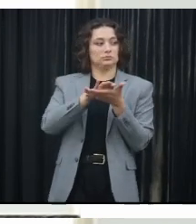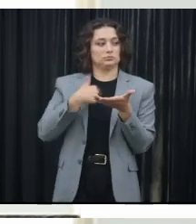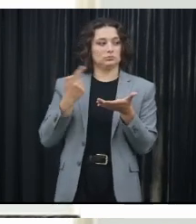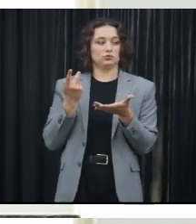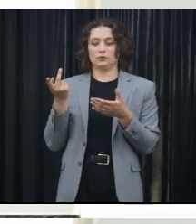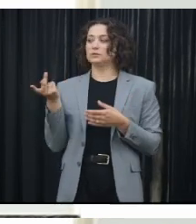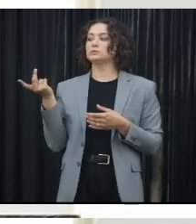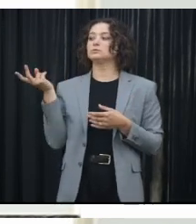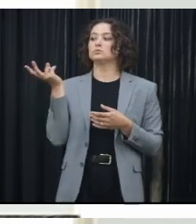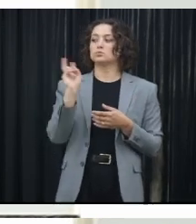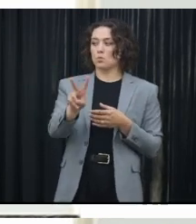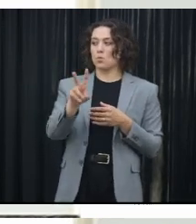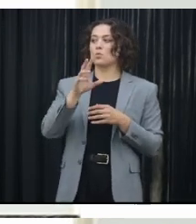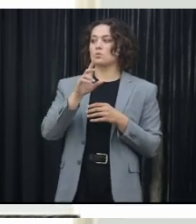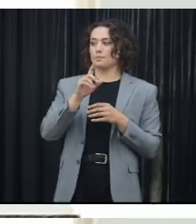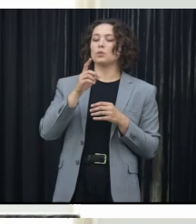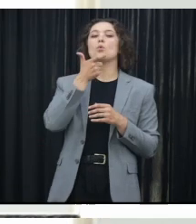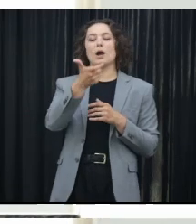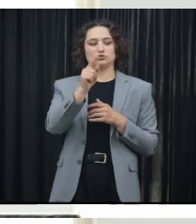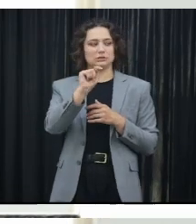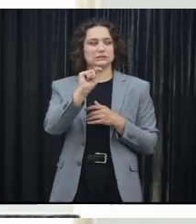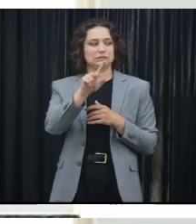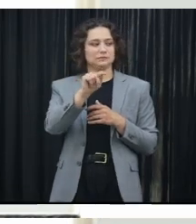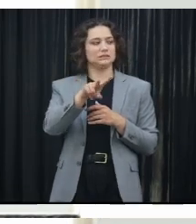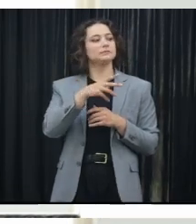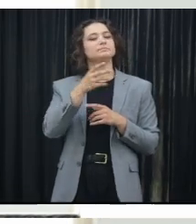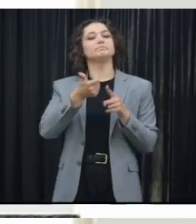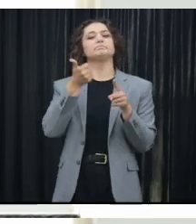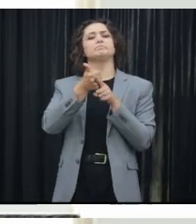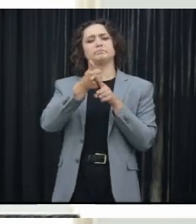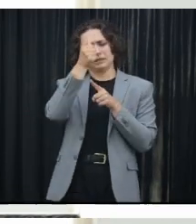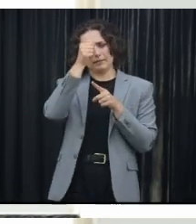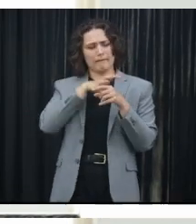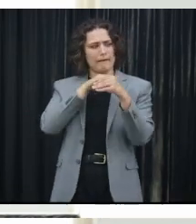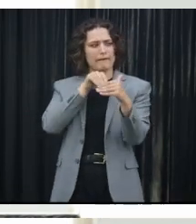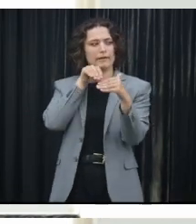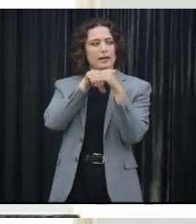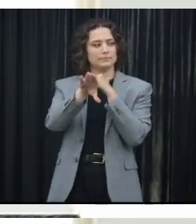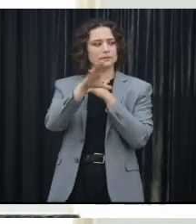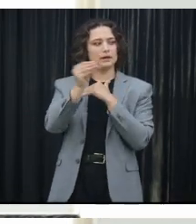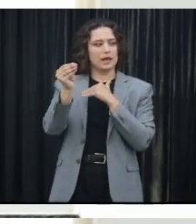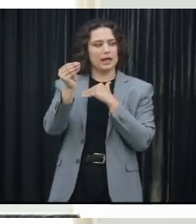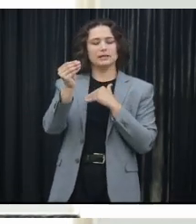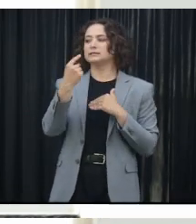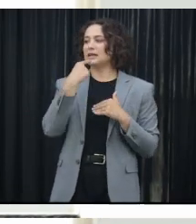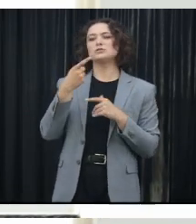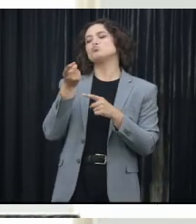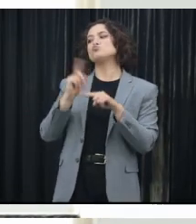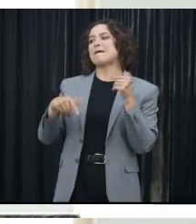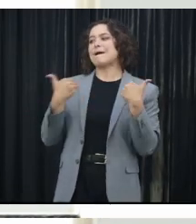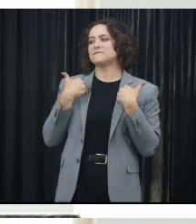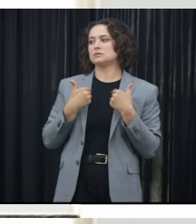TV and at the same place, and all of a sudden a guy comes in and just starts throwing ant traps all